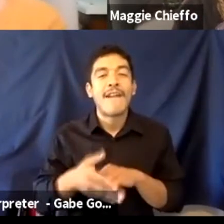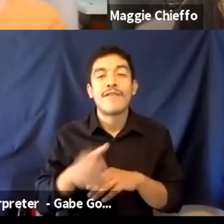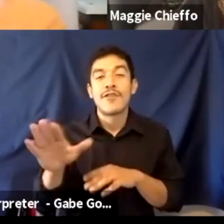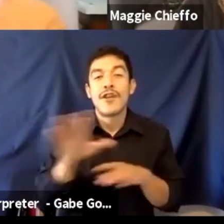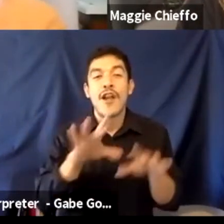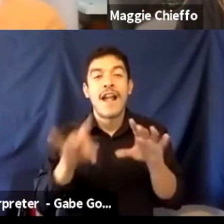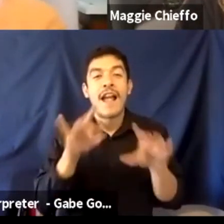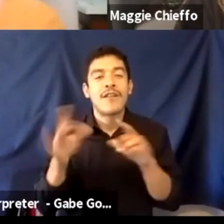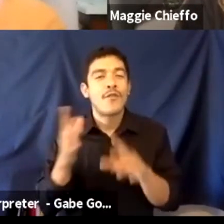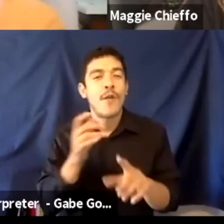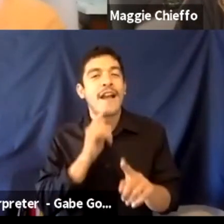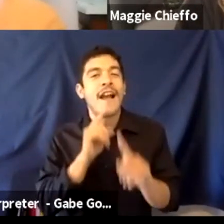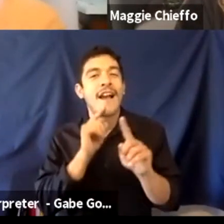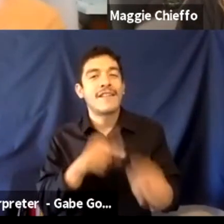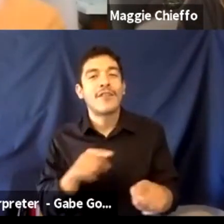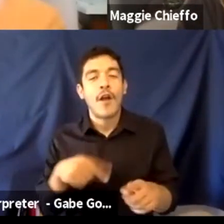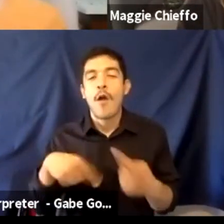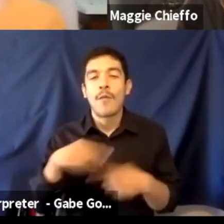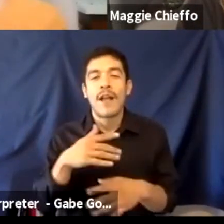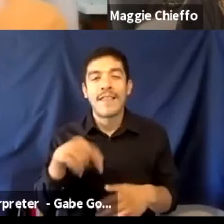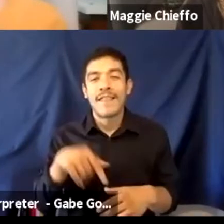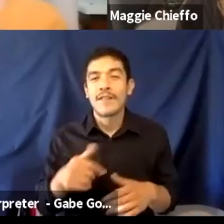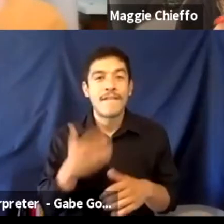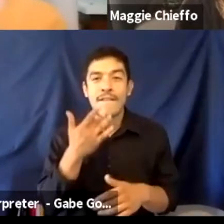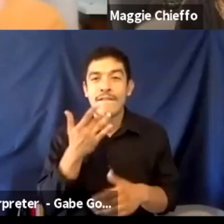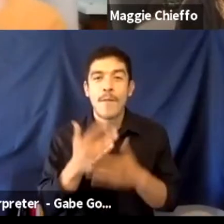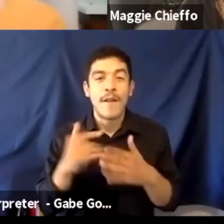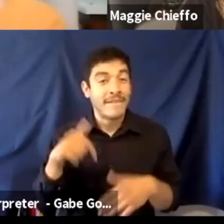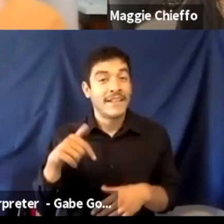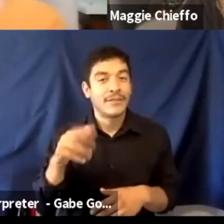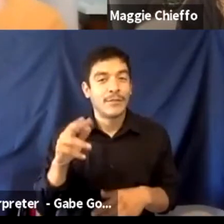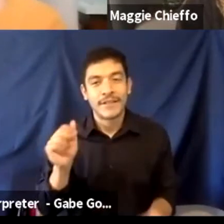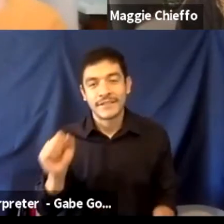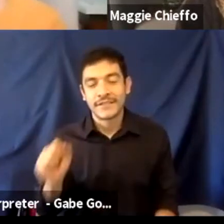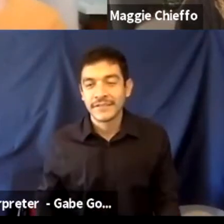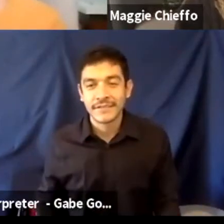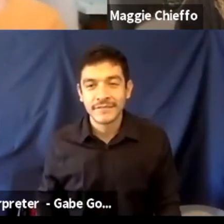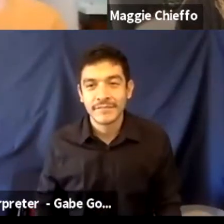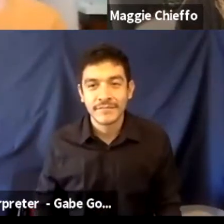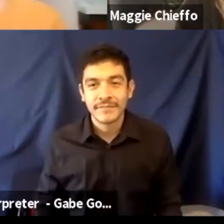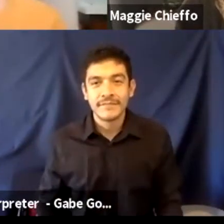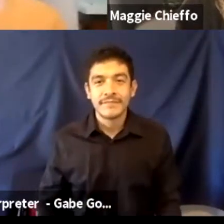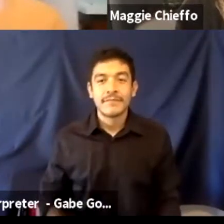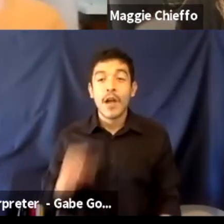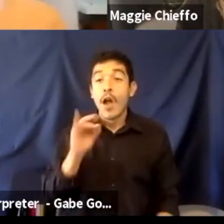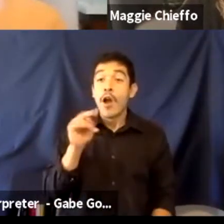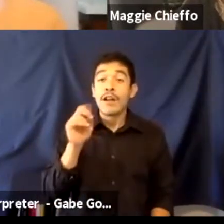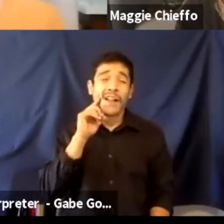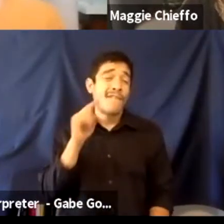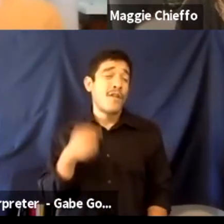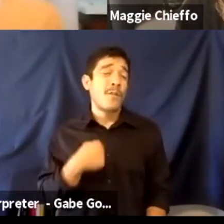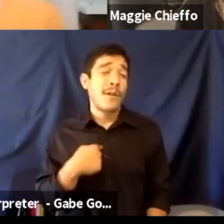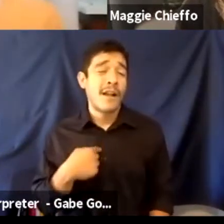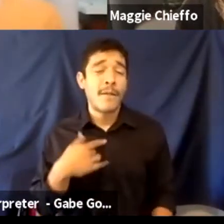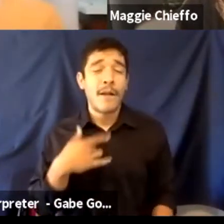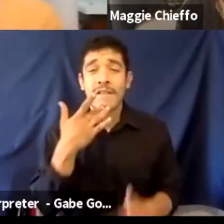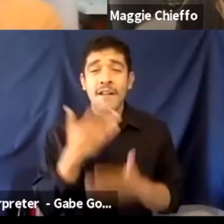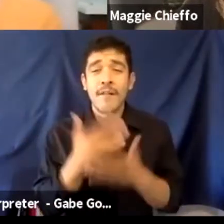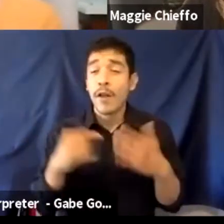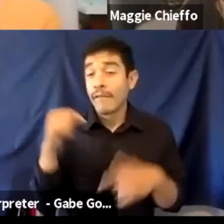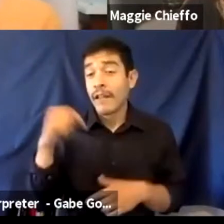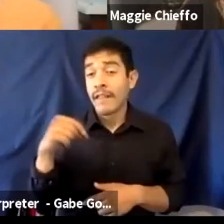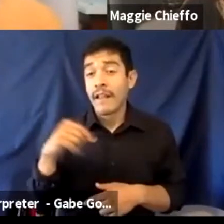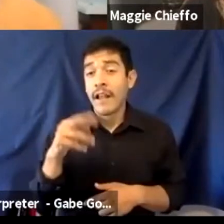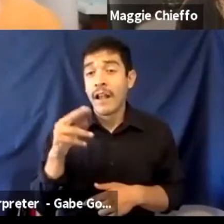guys would like to answer around what your most fun part was. Okay, so for me, I feel like my favorite part of this